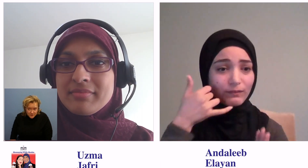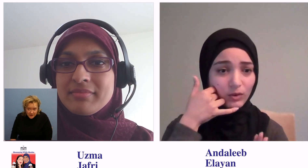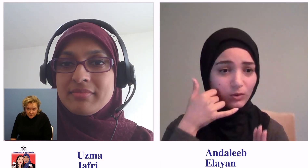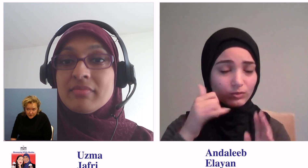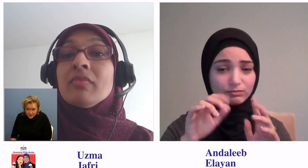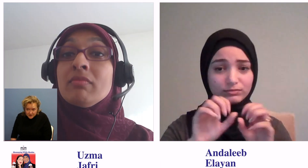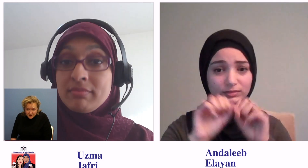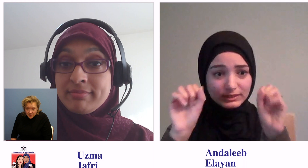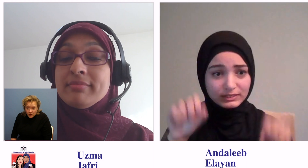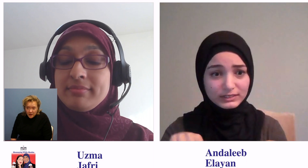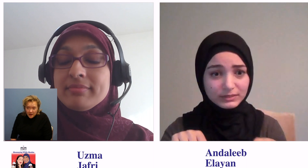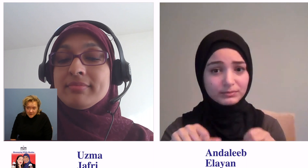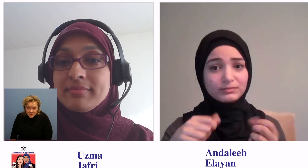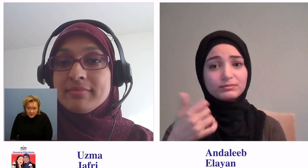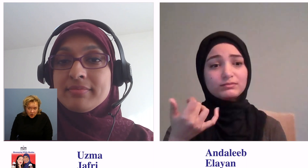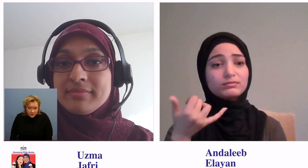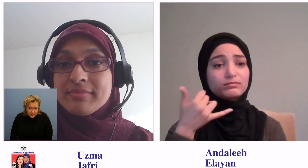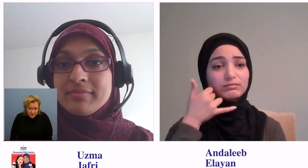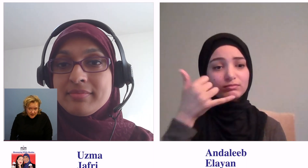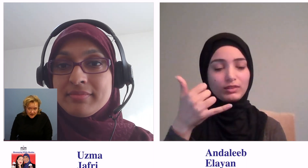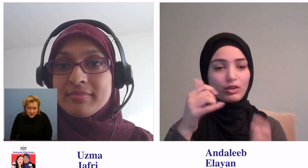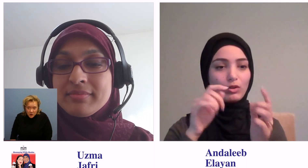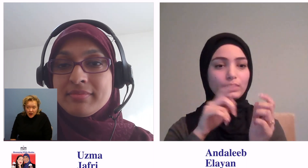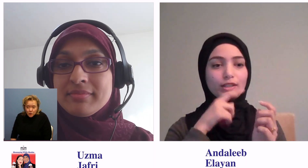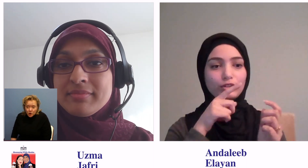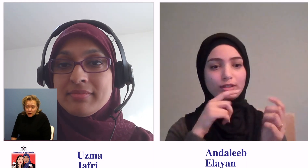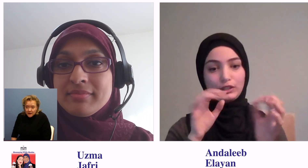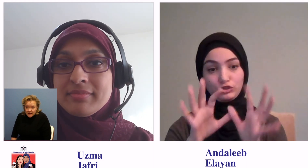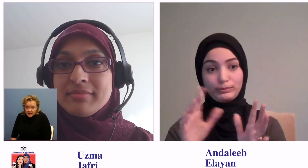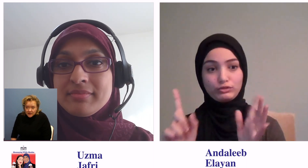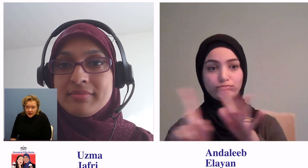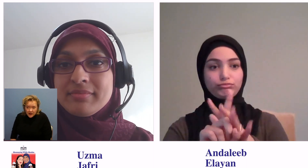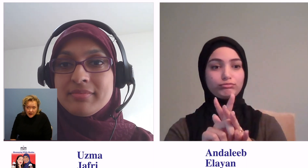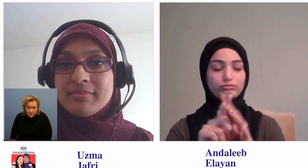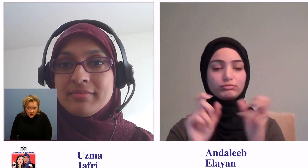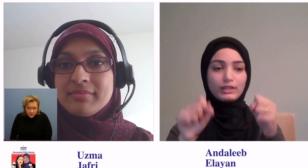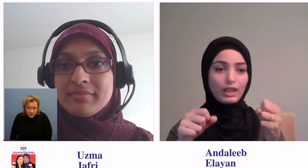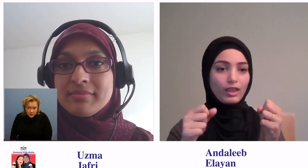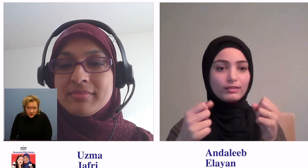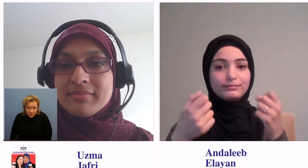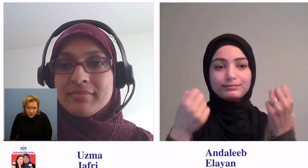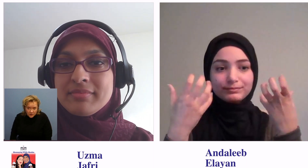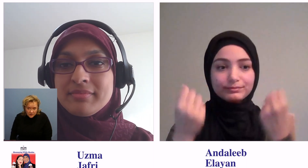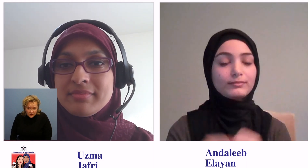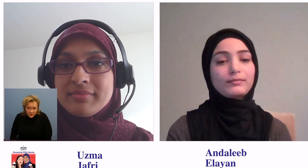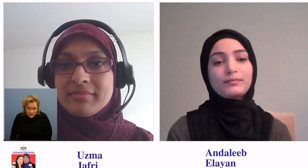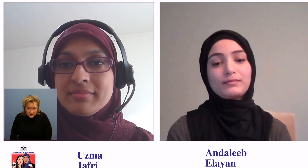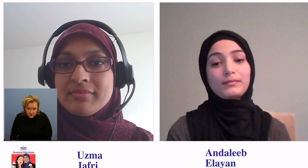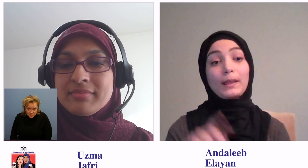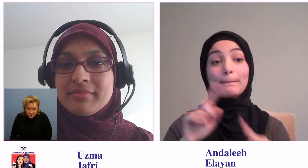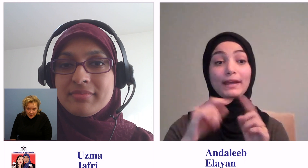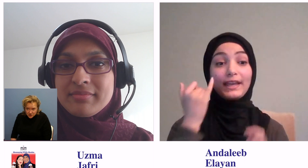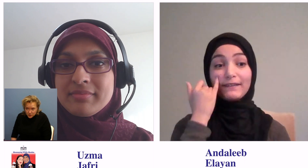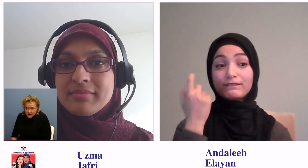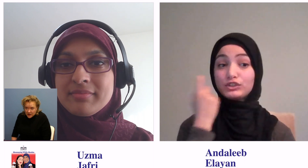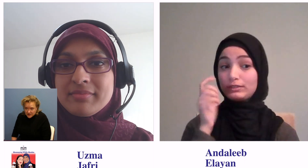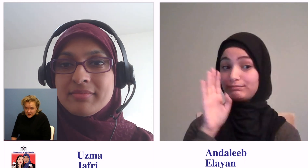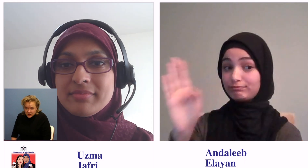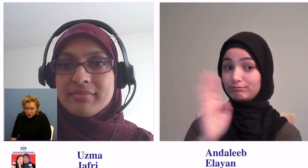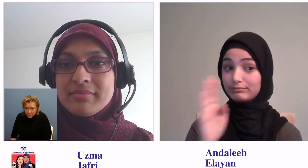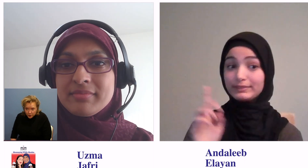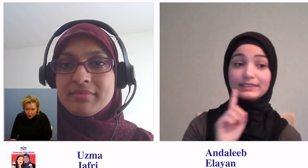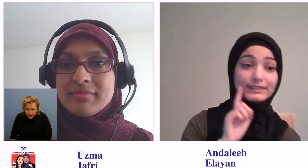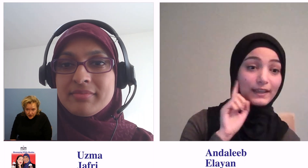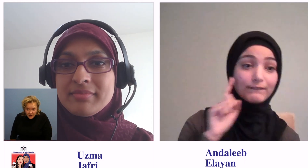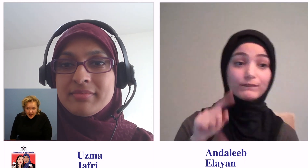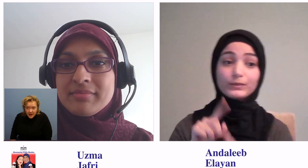deaf people use telephones, what we have is something called VP. And so I will call in and on a computer screen or a telephone that has a screen, I'll see